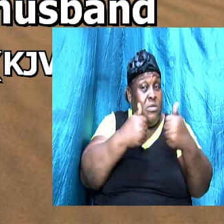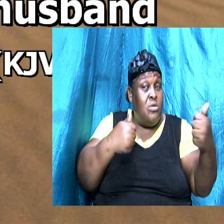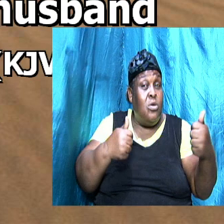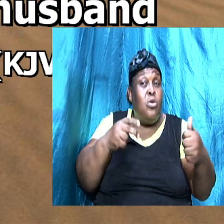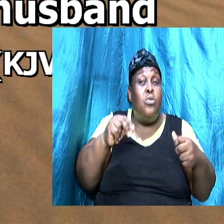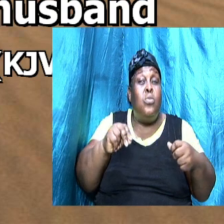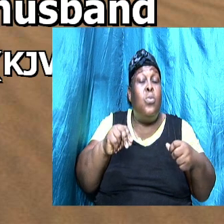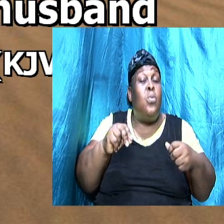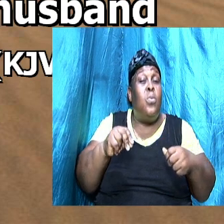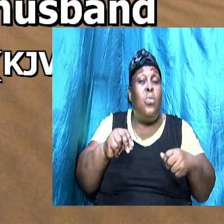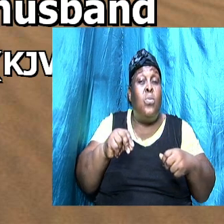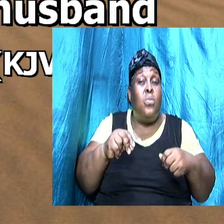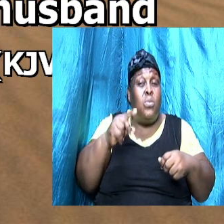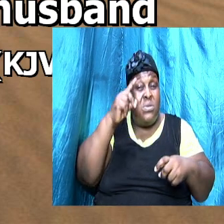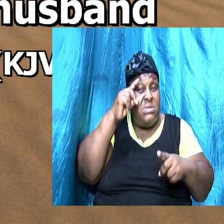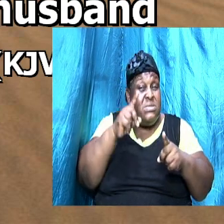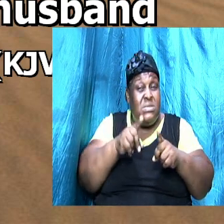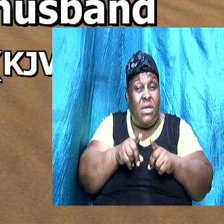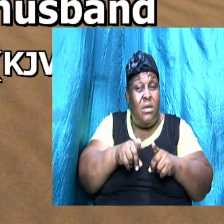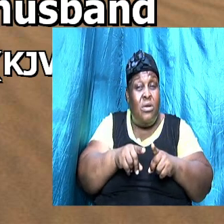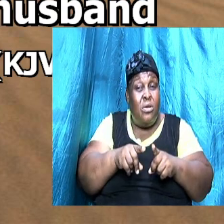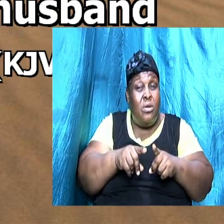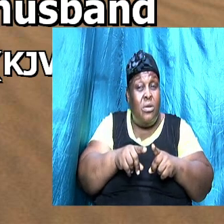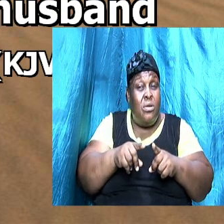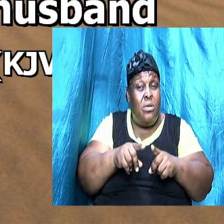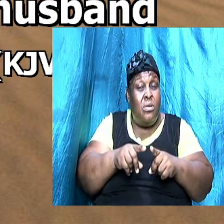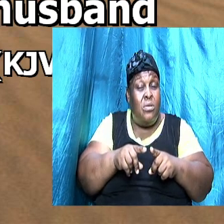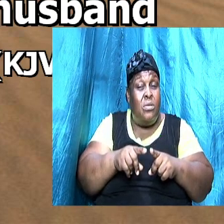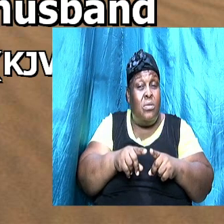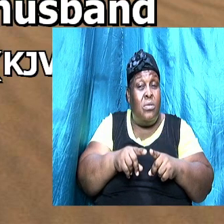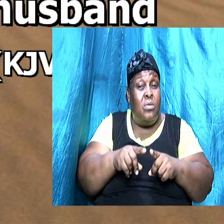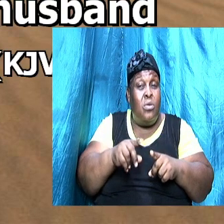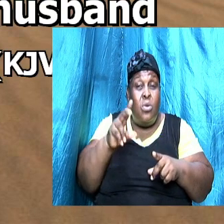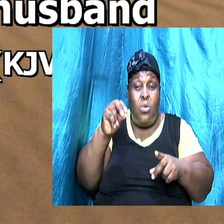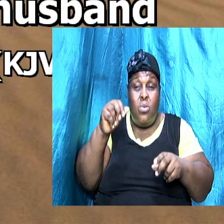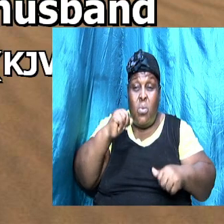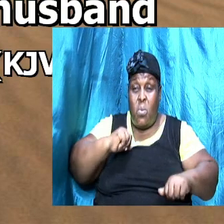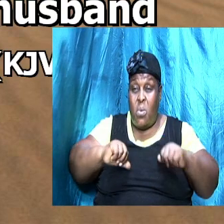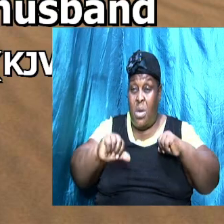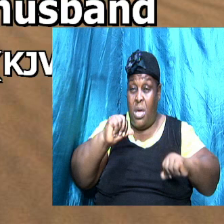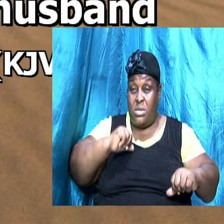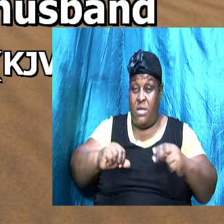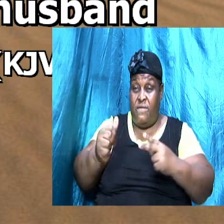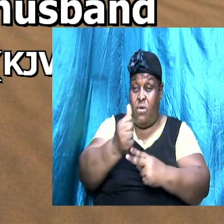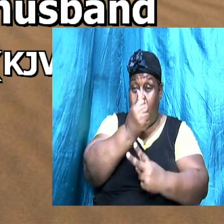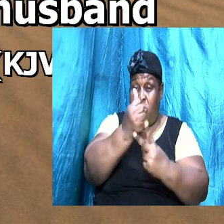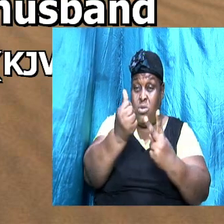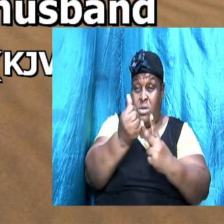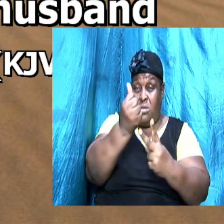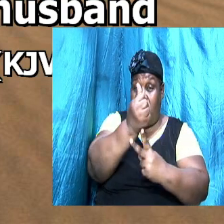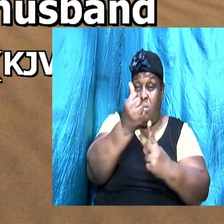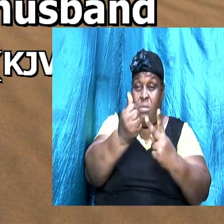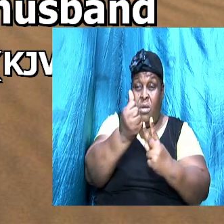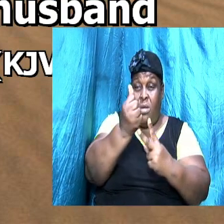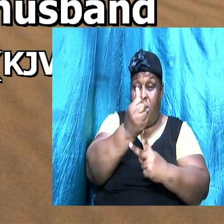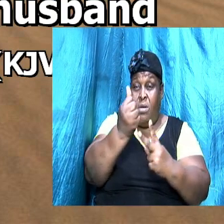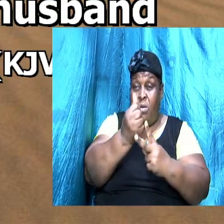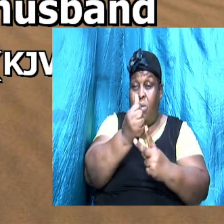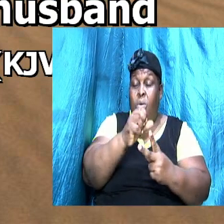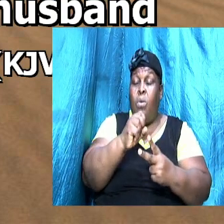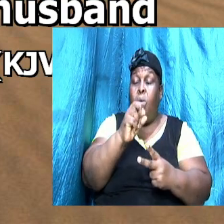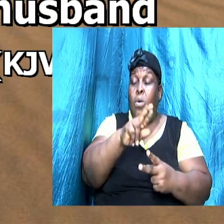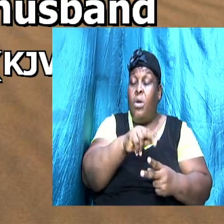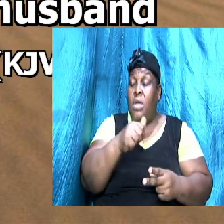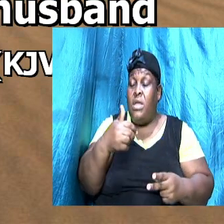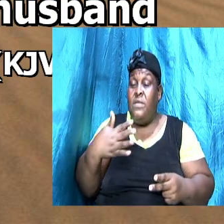to do anything either. No act of adultery was committed here or anything like